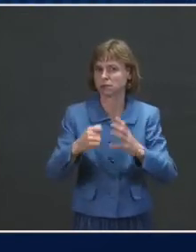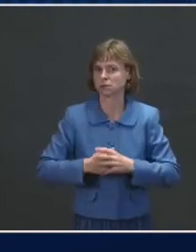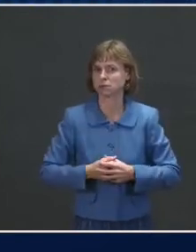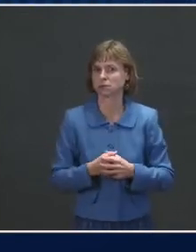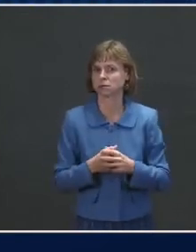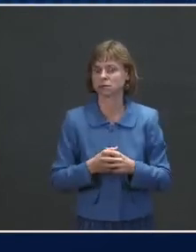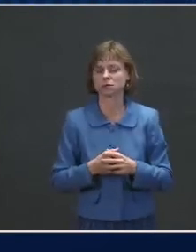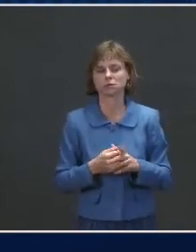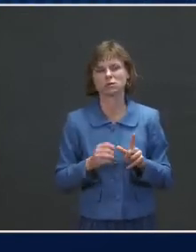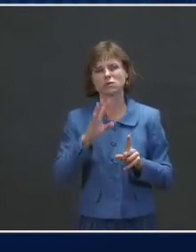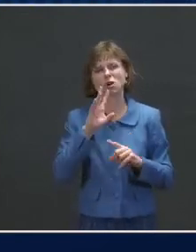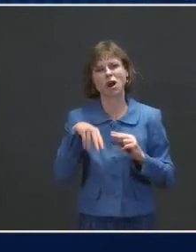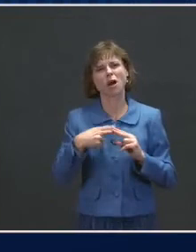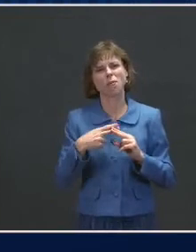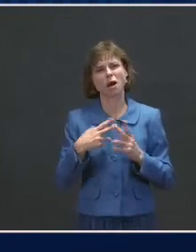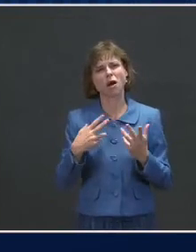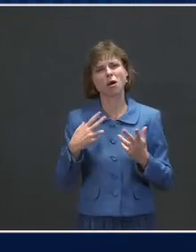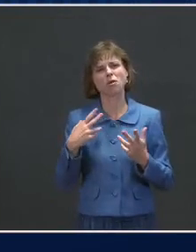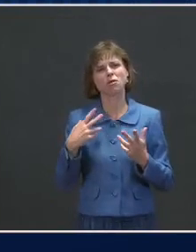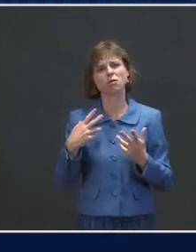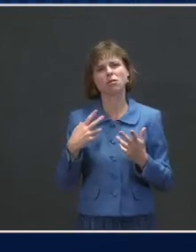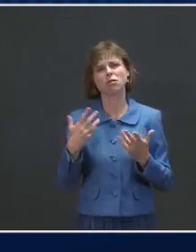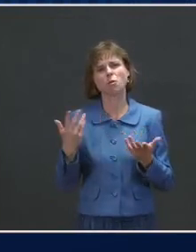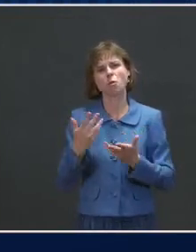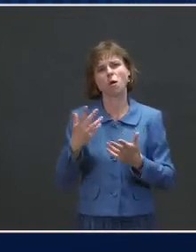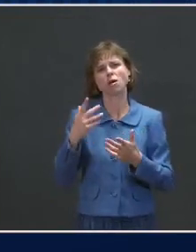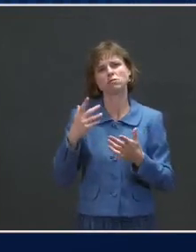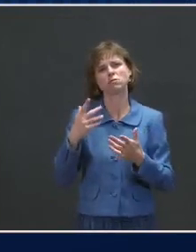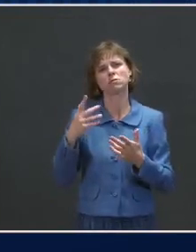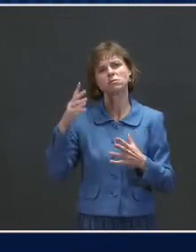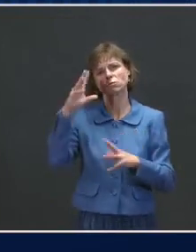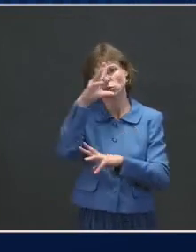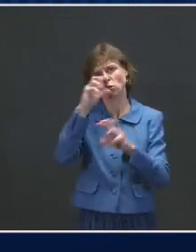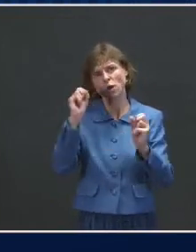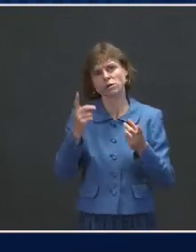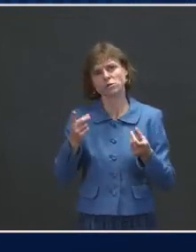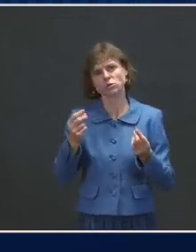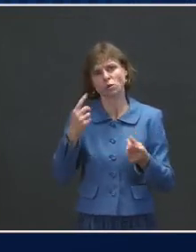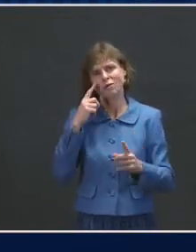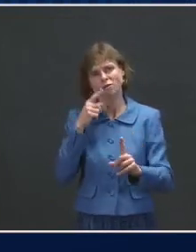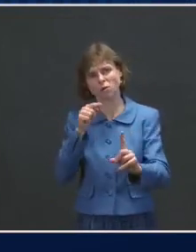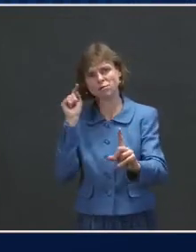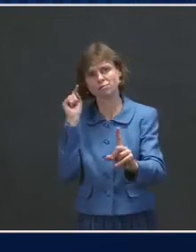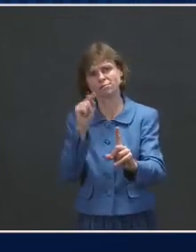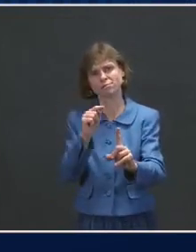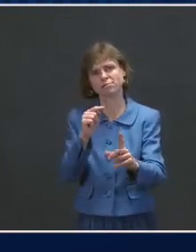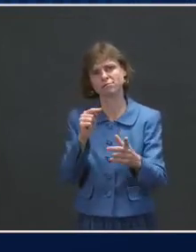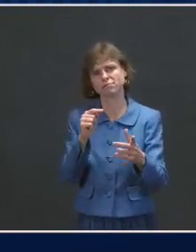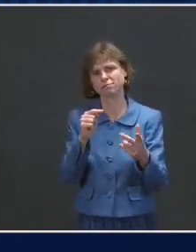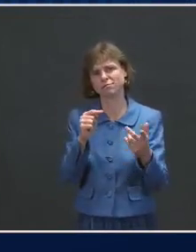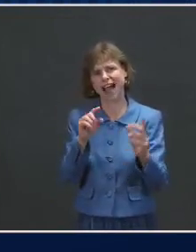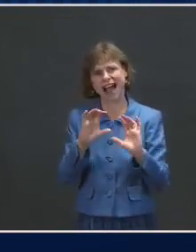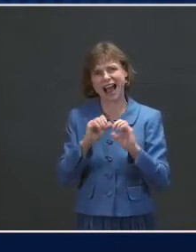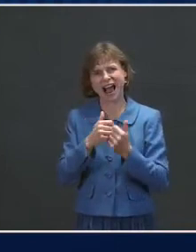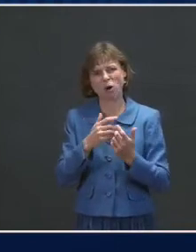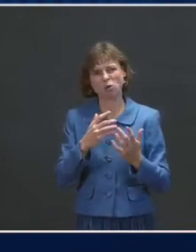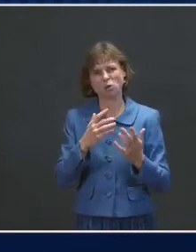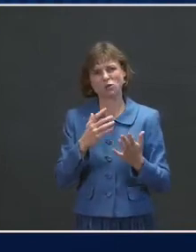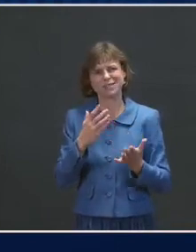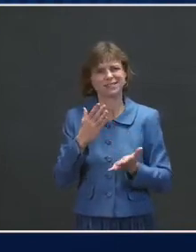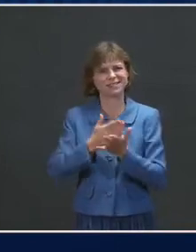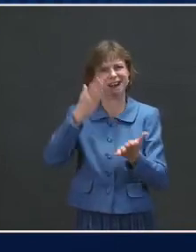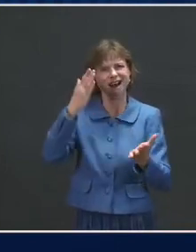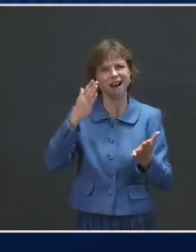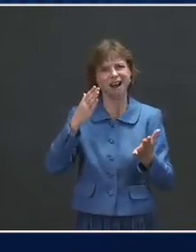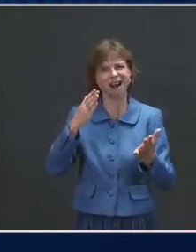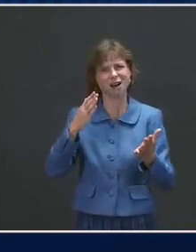the concrete steps the administration's doing to target and stop the spread of the variants we keep hearing about? Does that